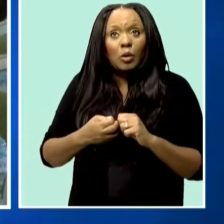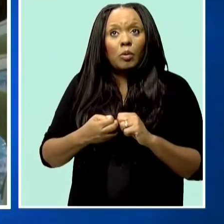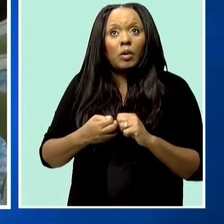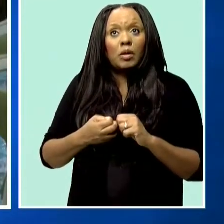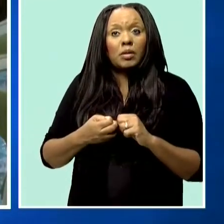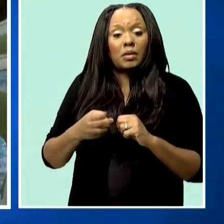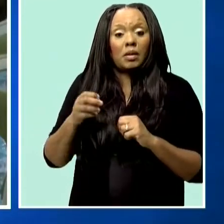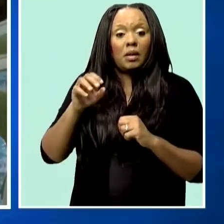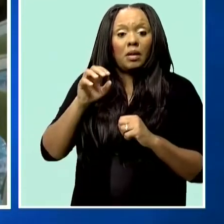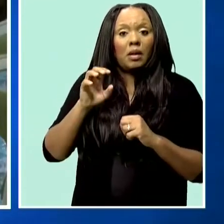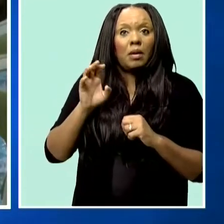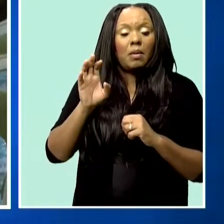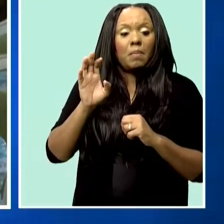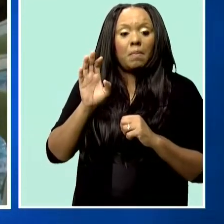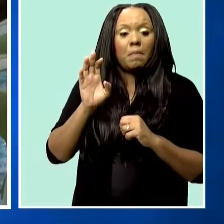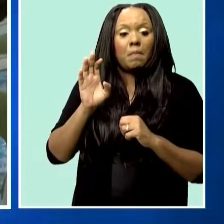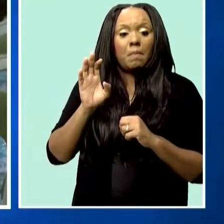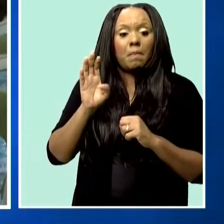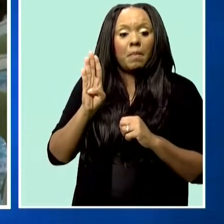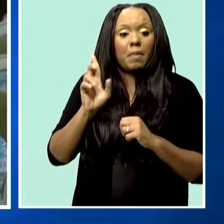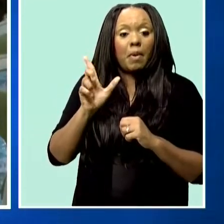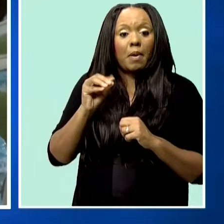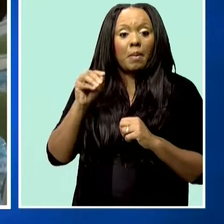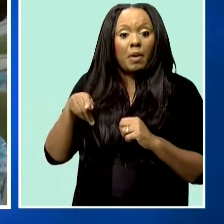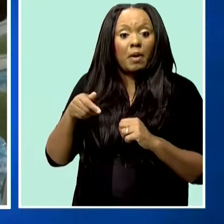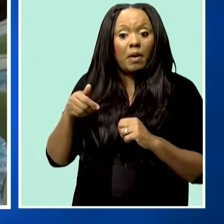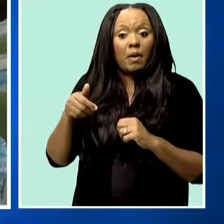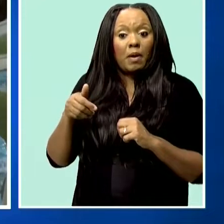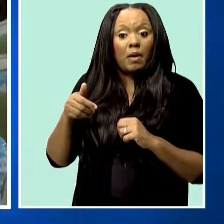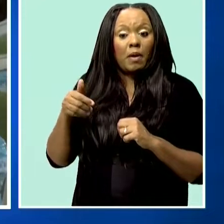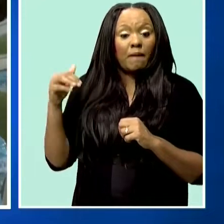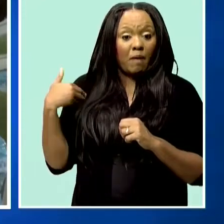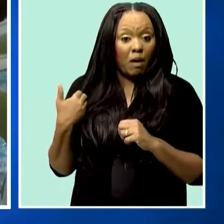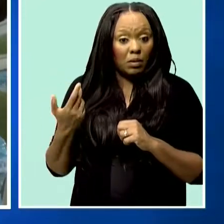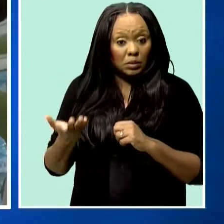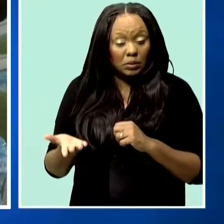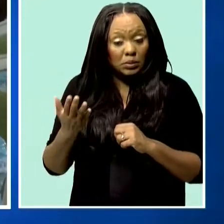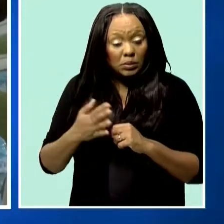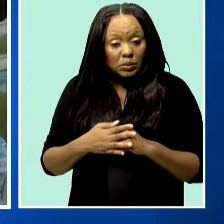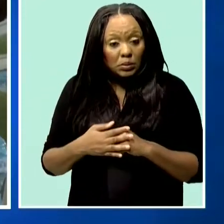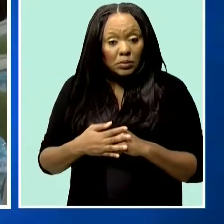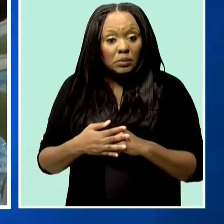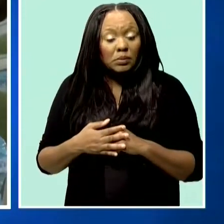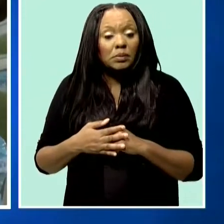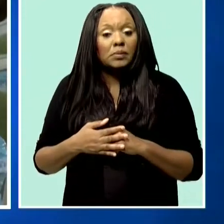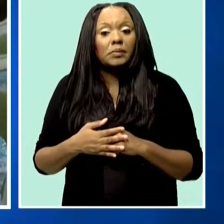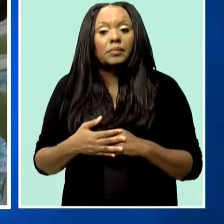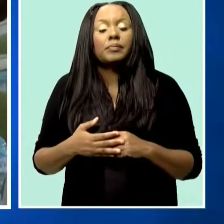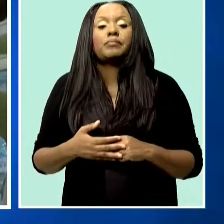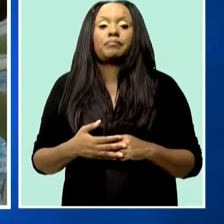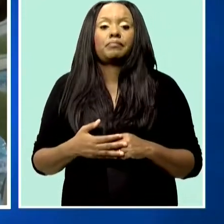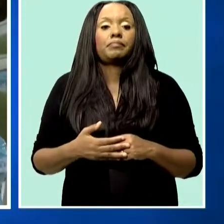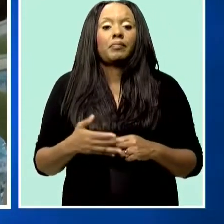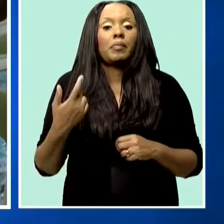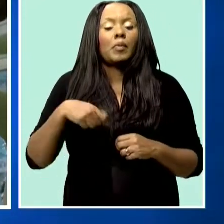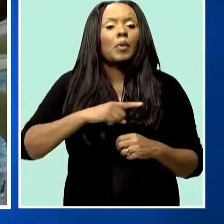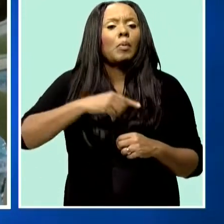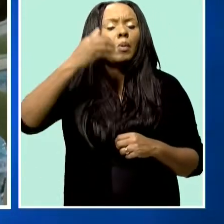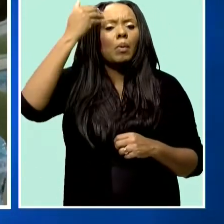that because what we're looking at is the fact that at some